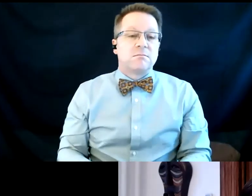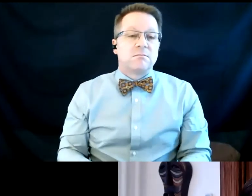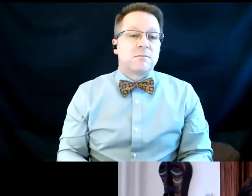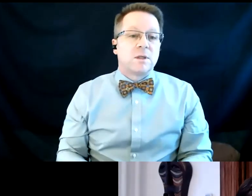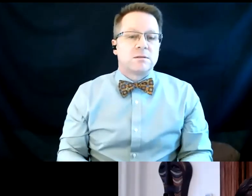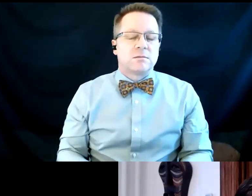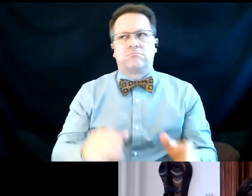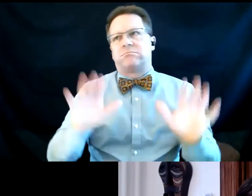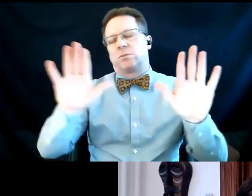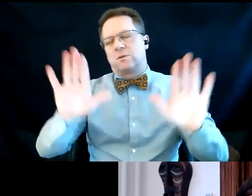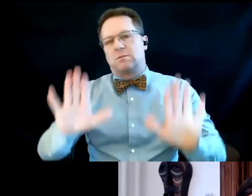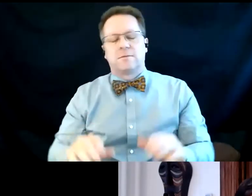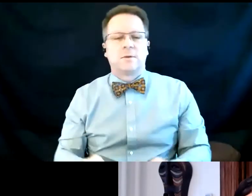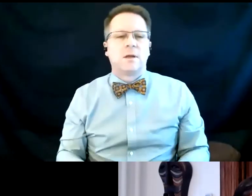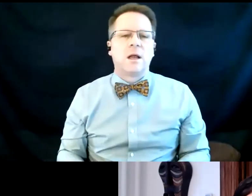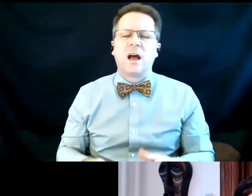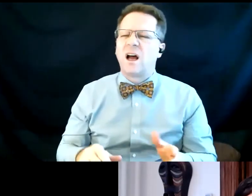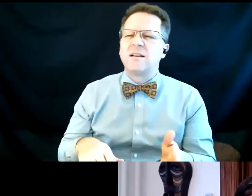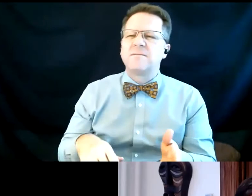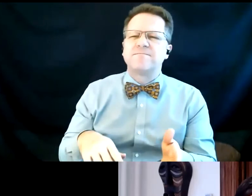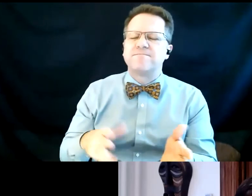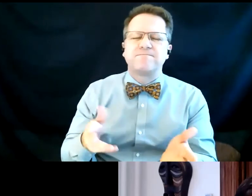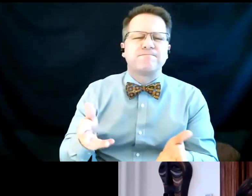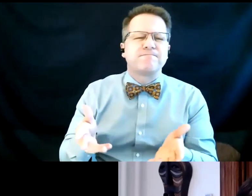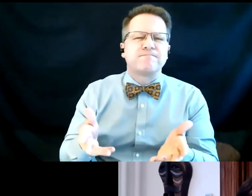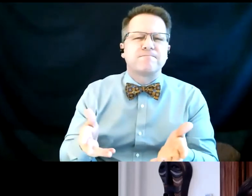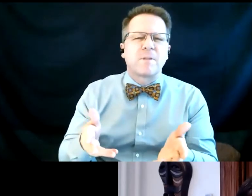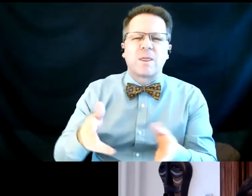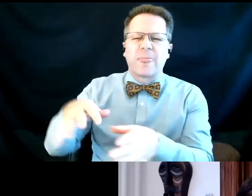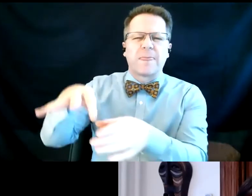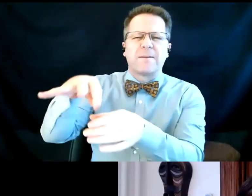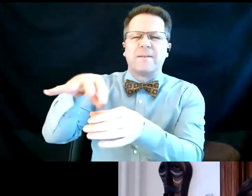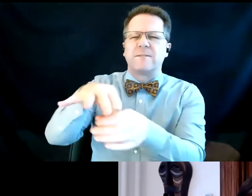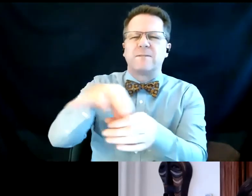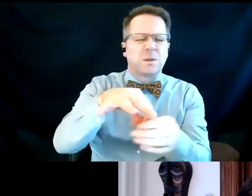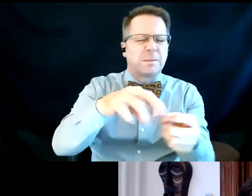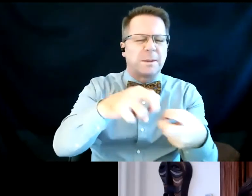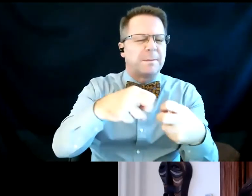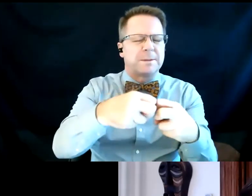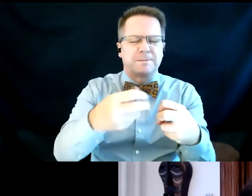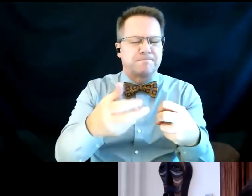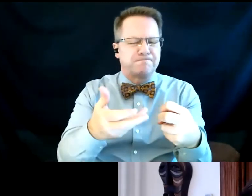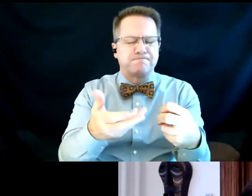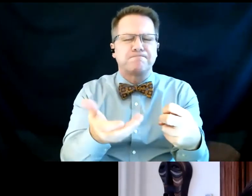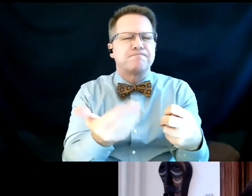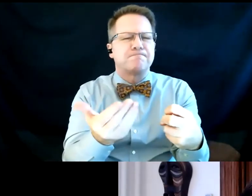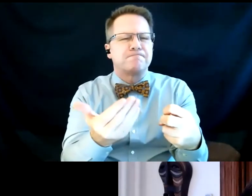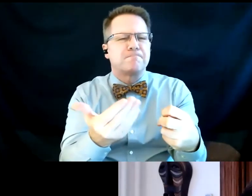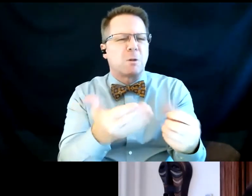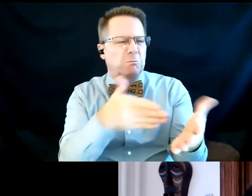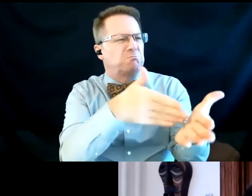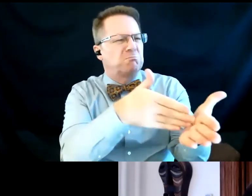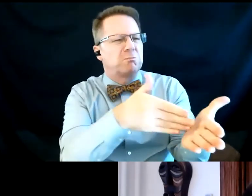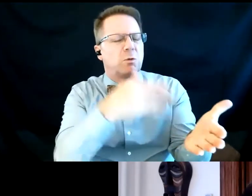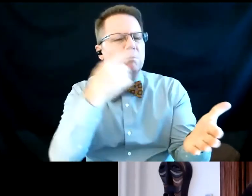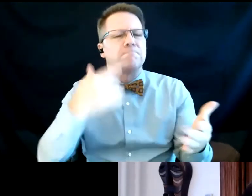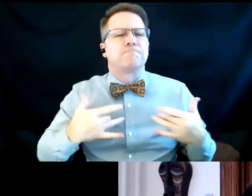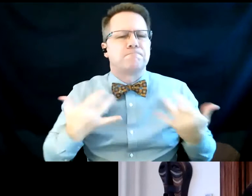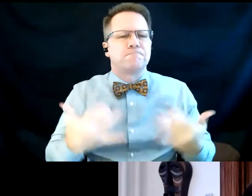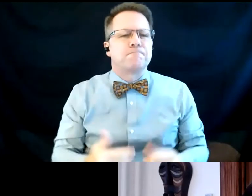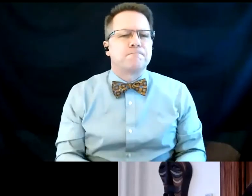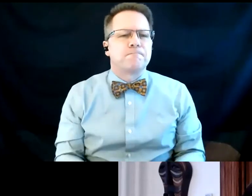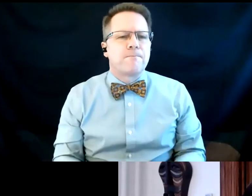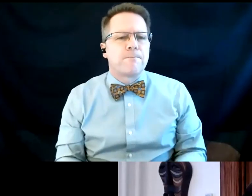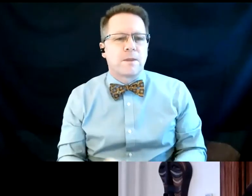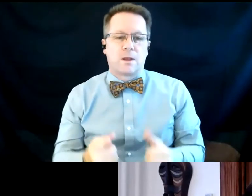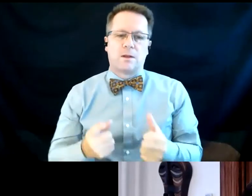Give us a flavor of the kinds of voting access problems that we were litigating about. I mean, the first thing we wanted to do was make